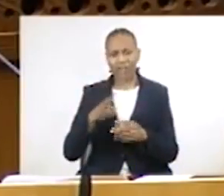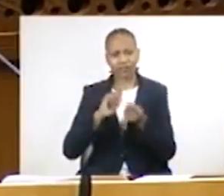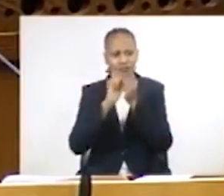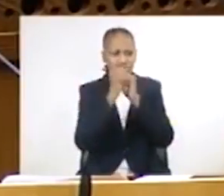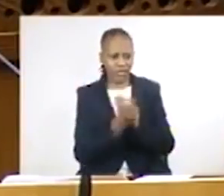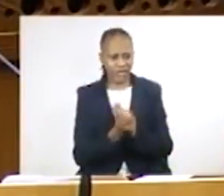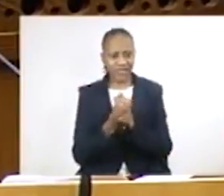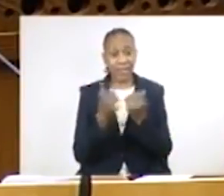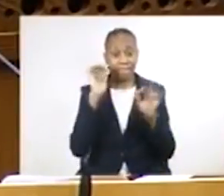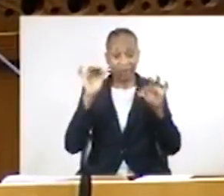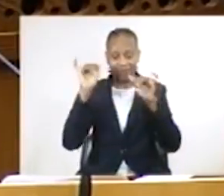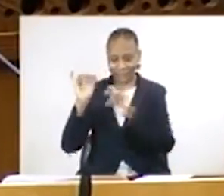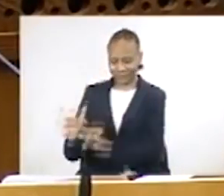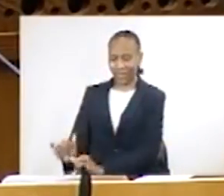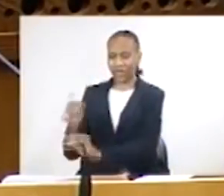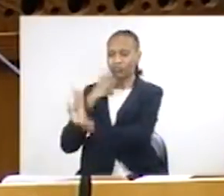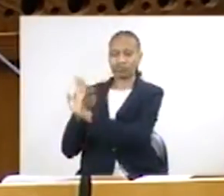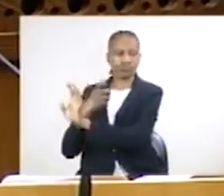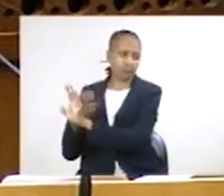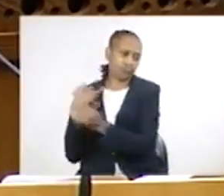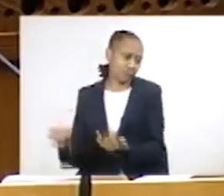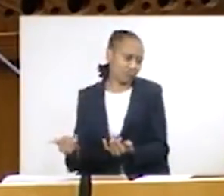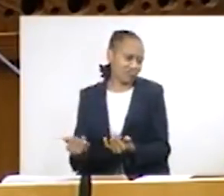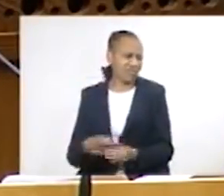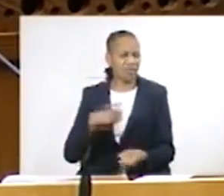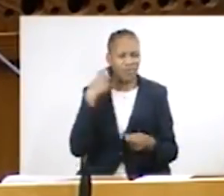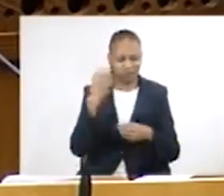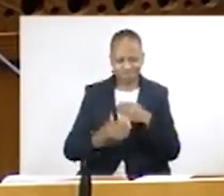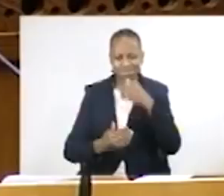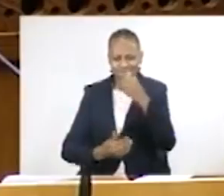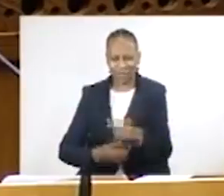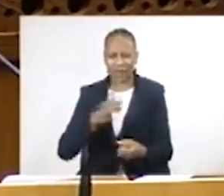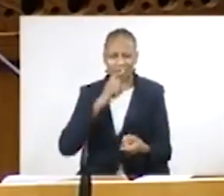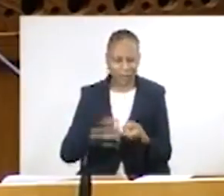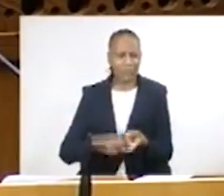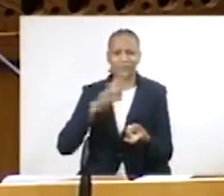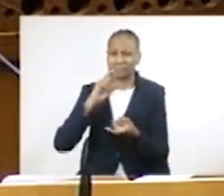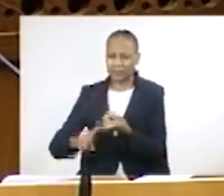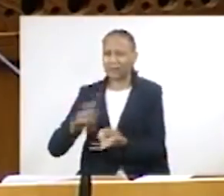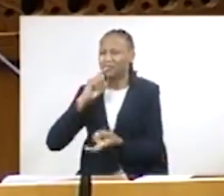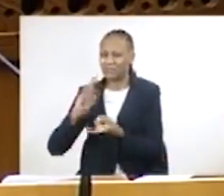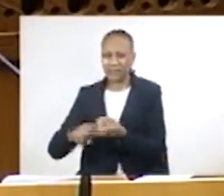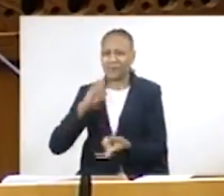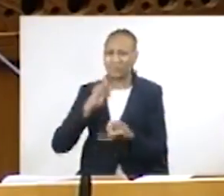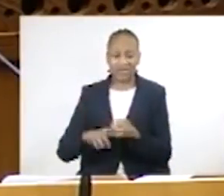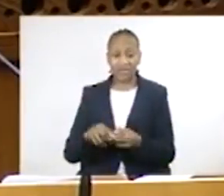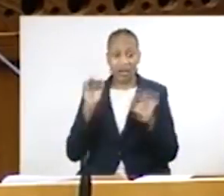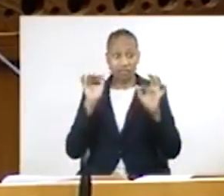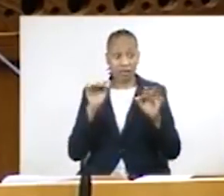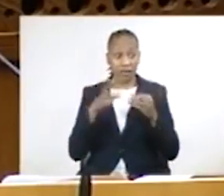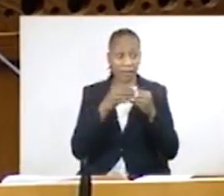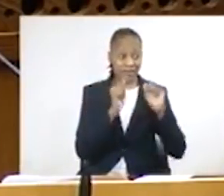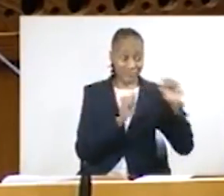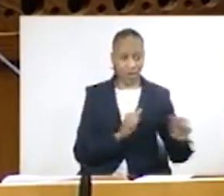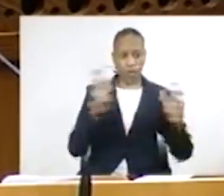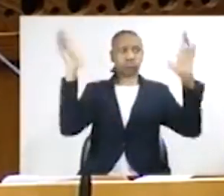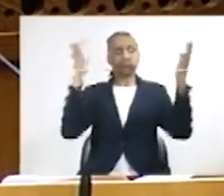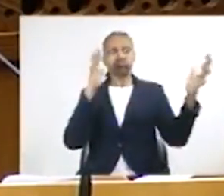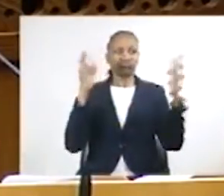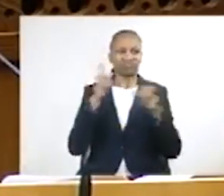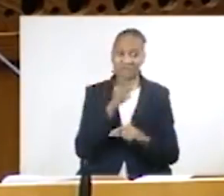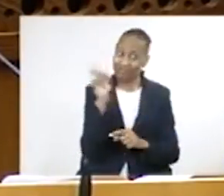year. You promised to halve poverty by 2014. You promised to provide security of tenure to